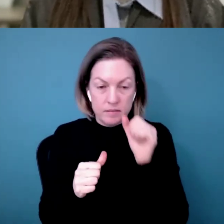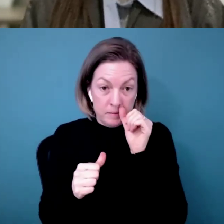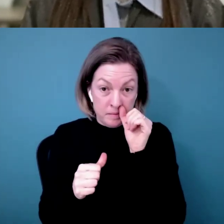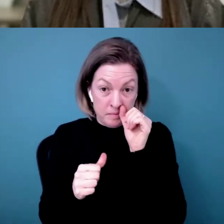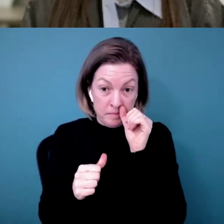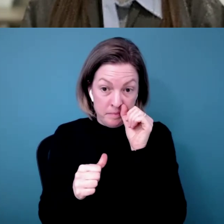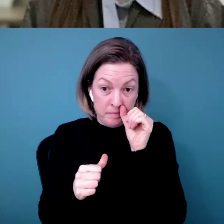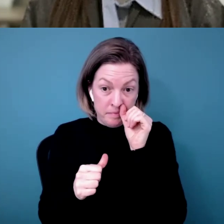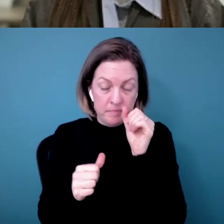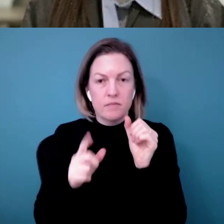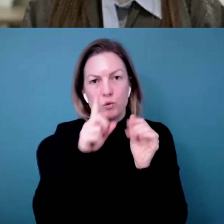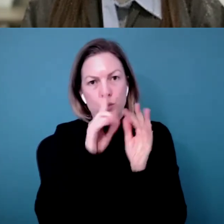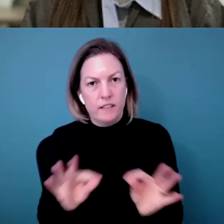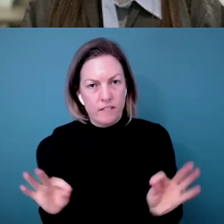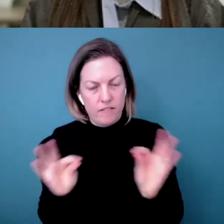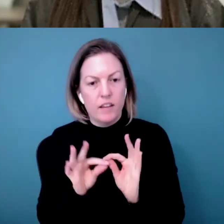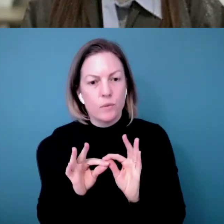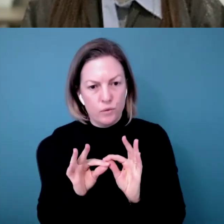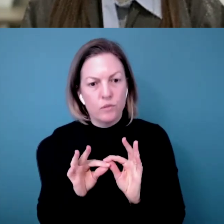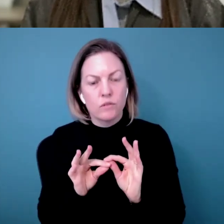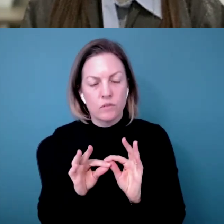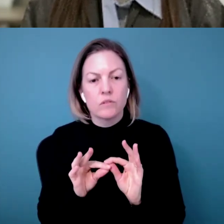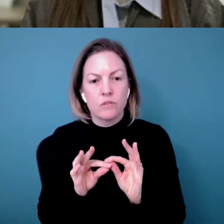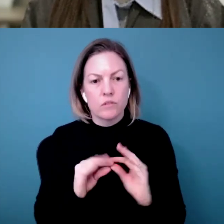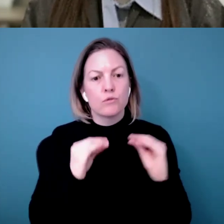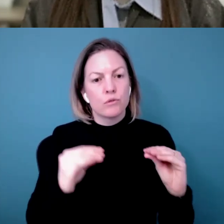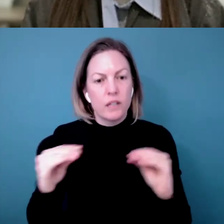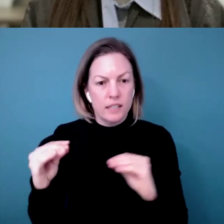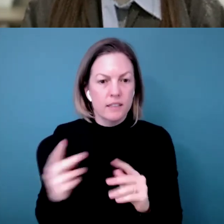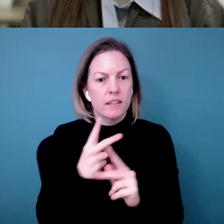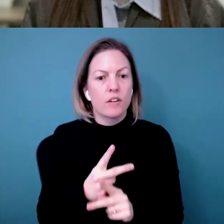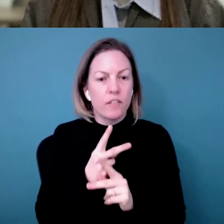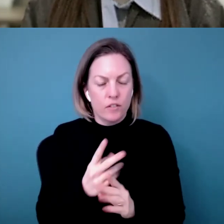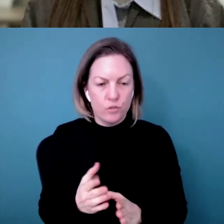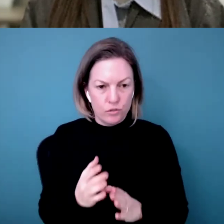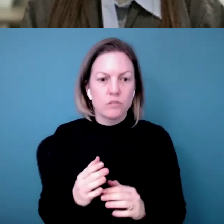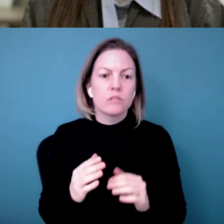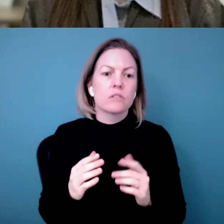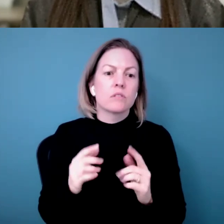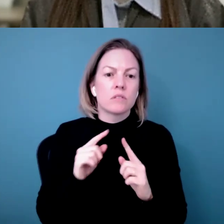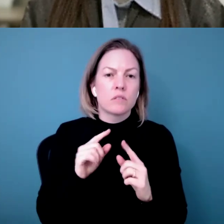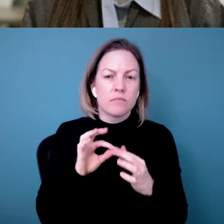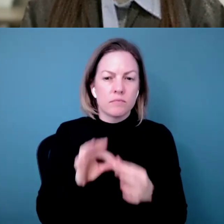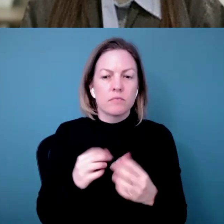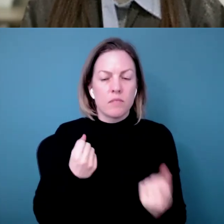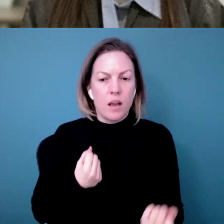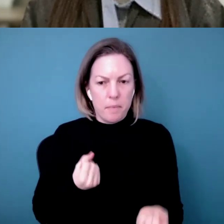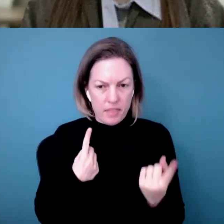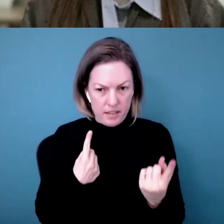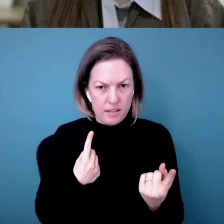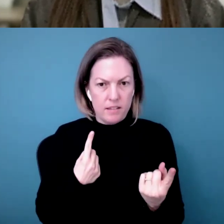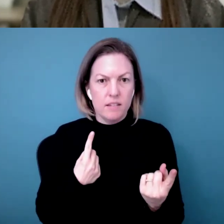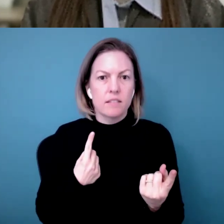there's real value in training caregivers around the concept of empathy and